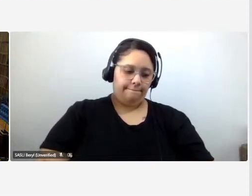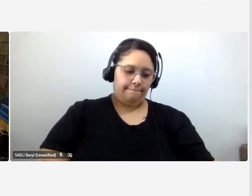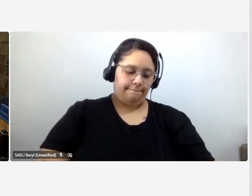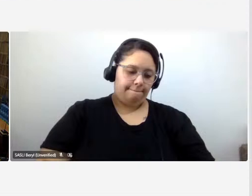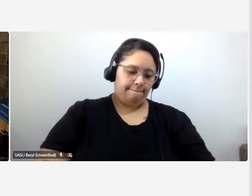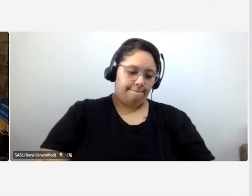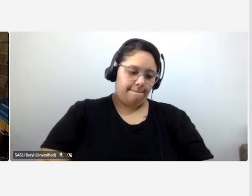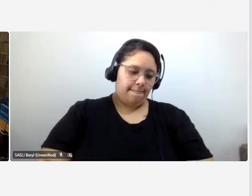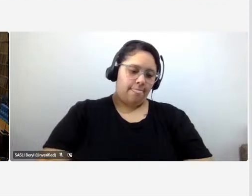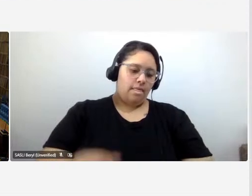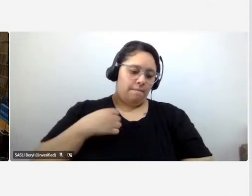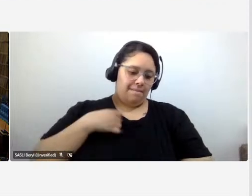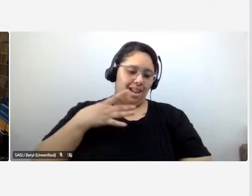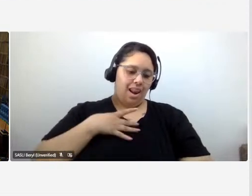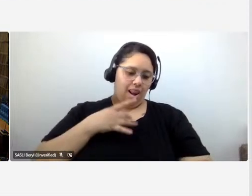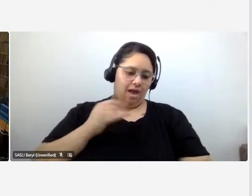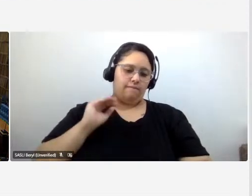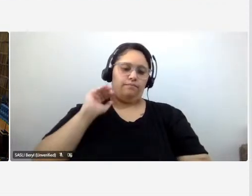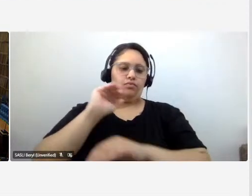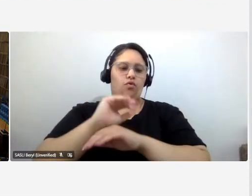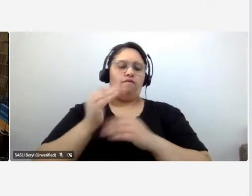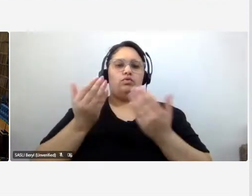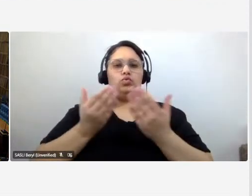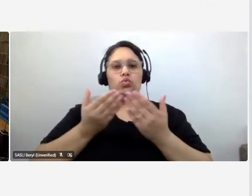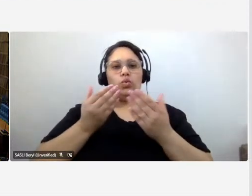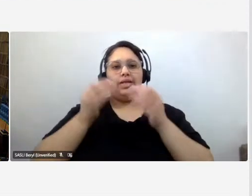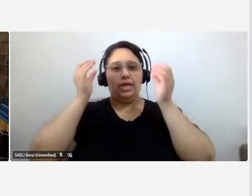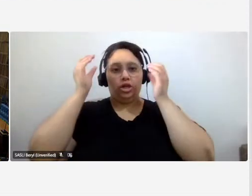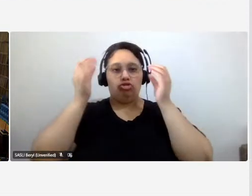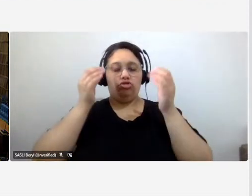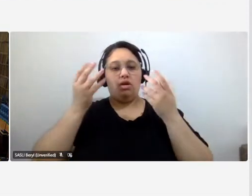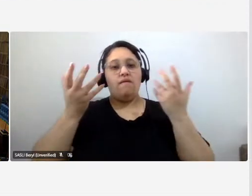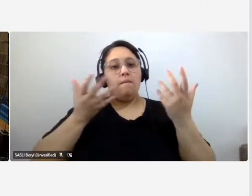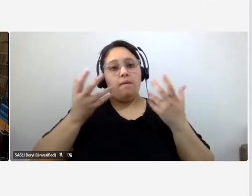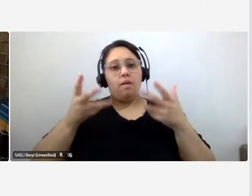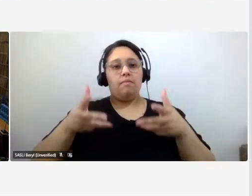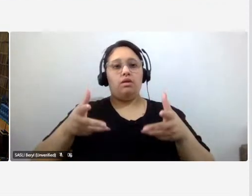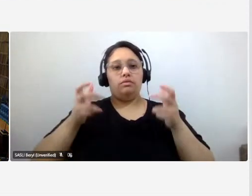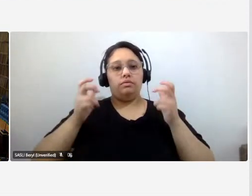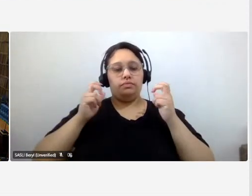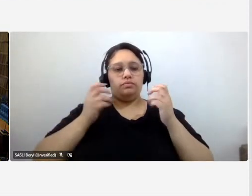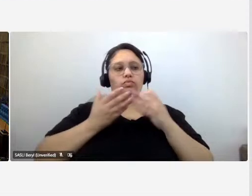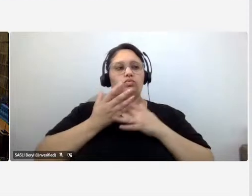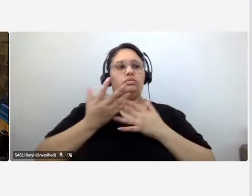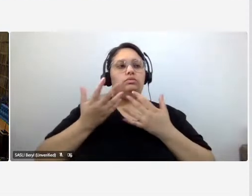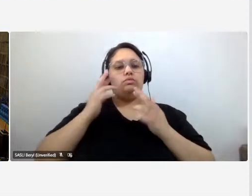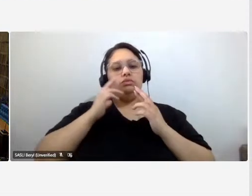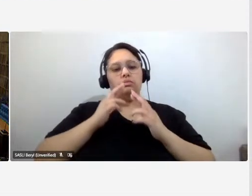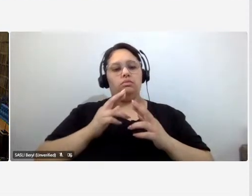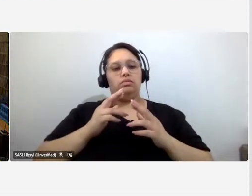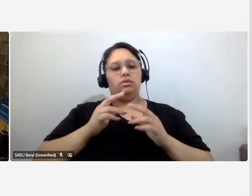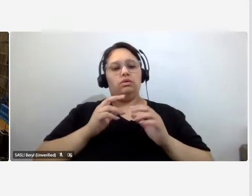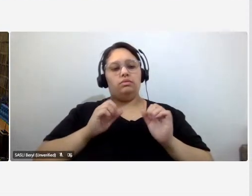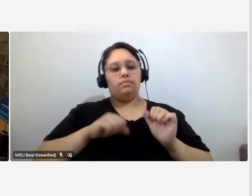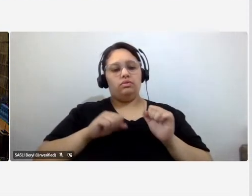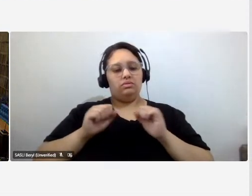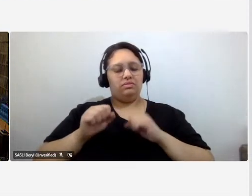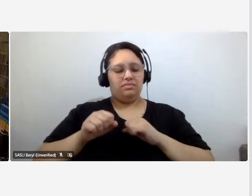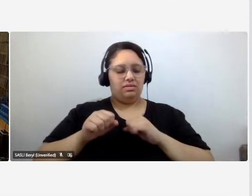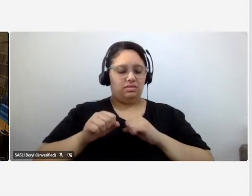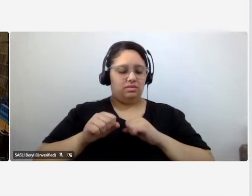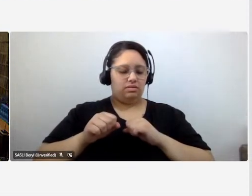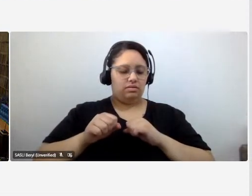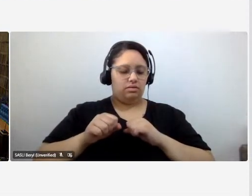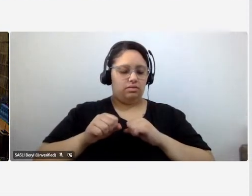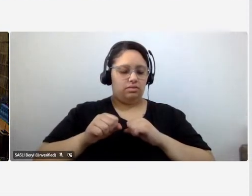You know, maybe will be taken through in respect to possible strands in the period under